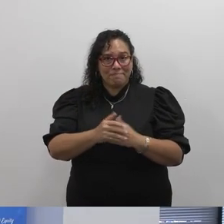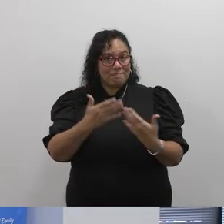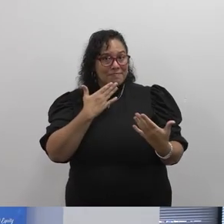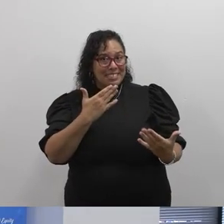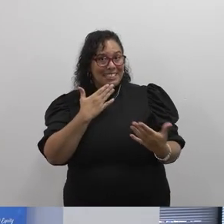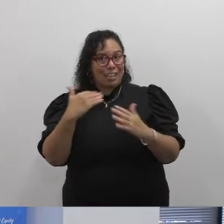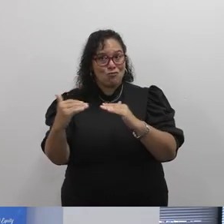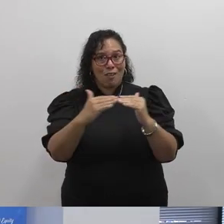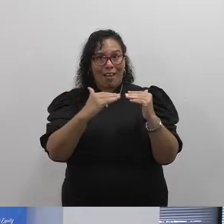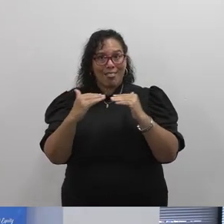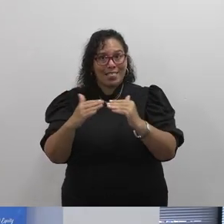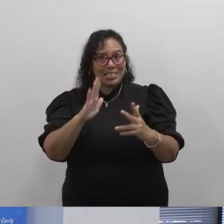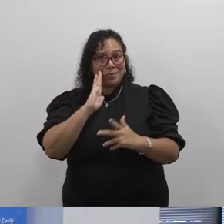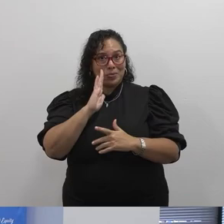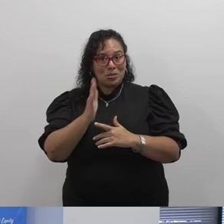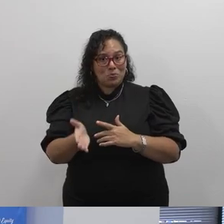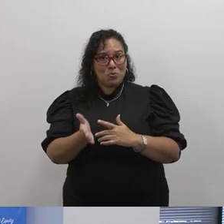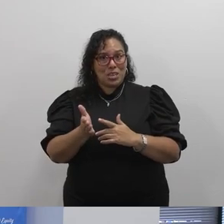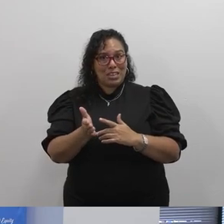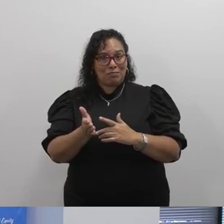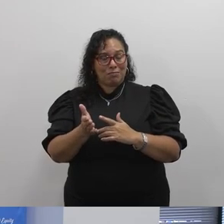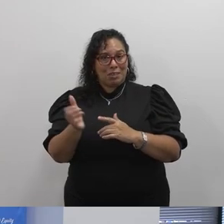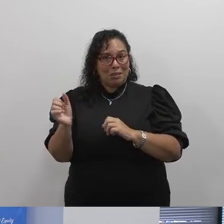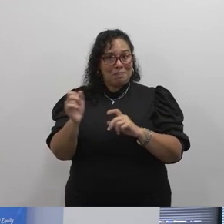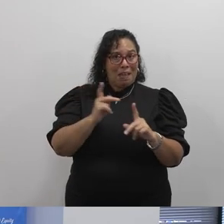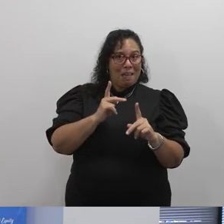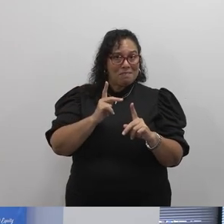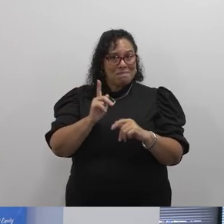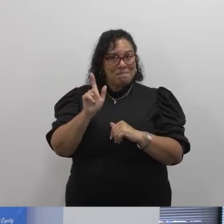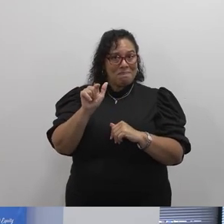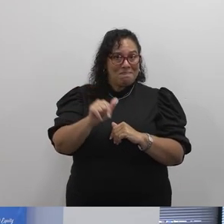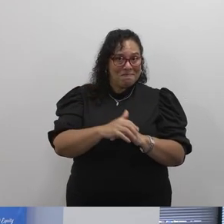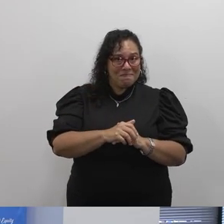Thank you, colleagues. We will reconvene in a little while.